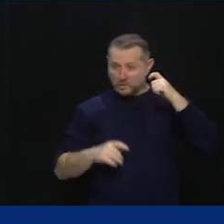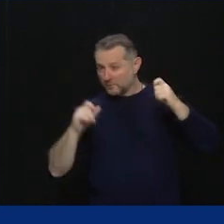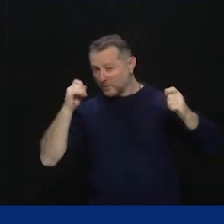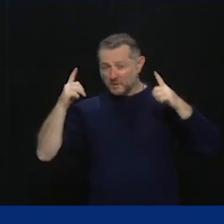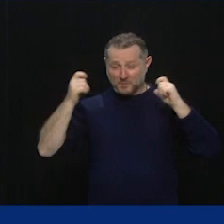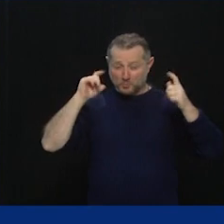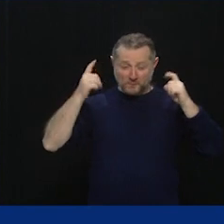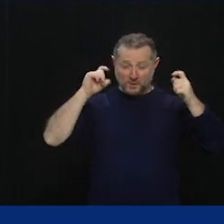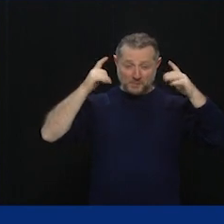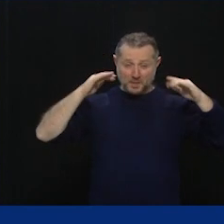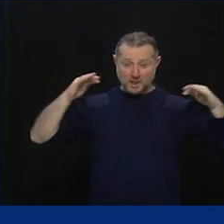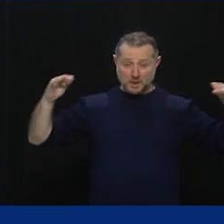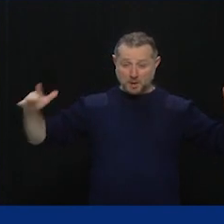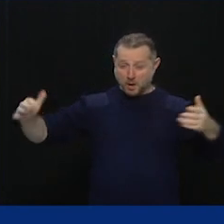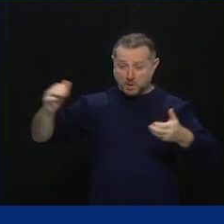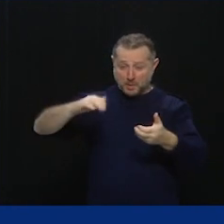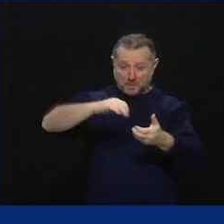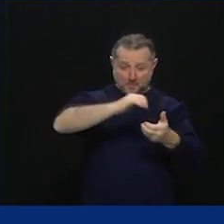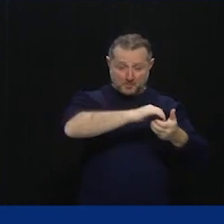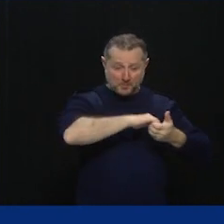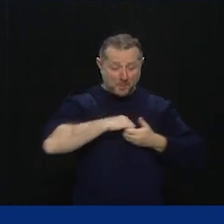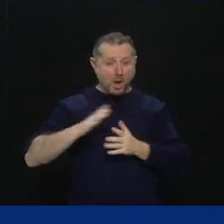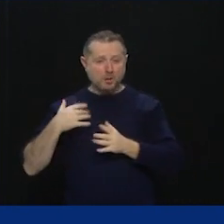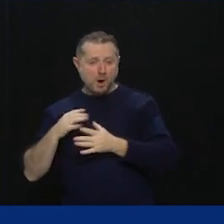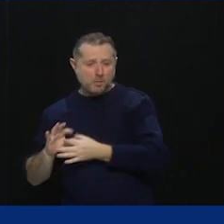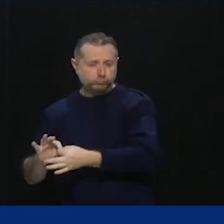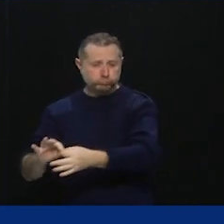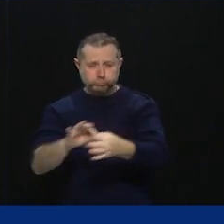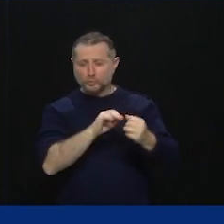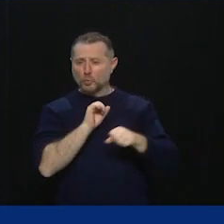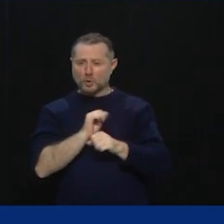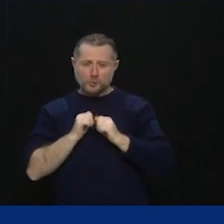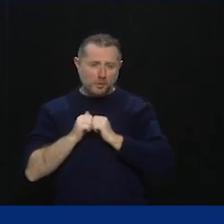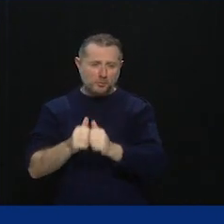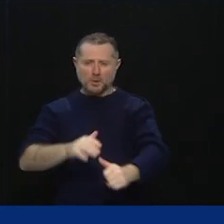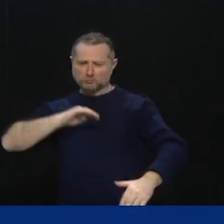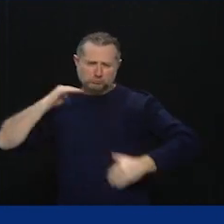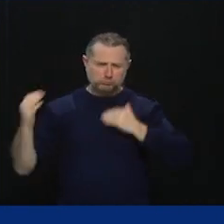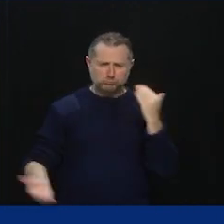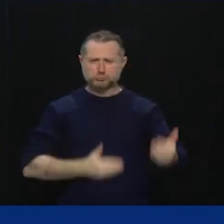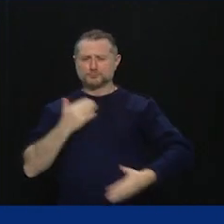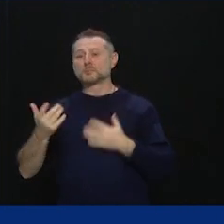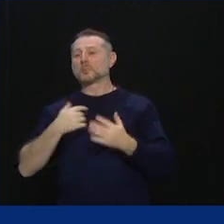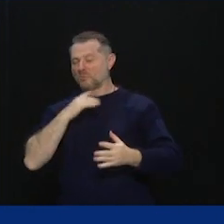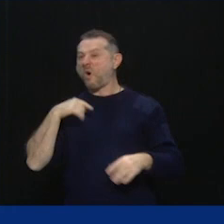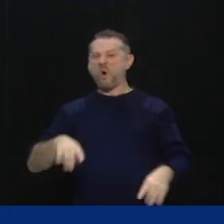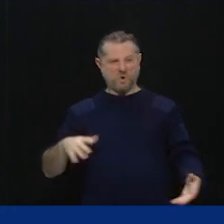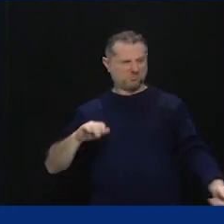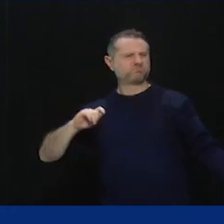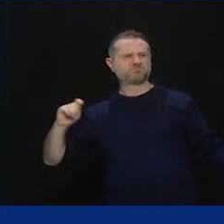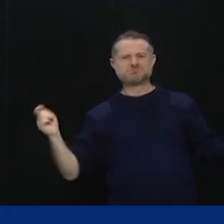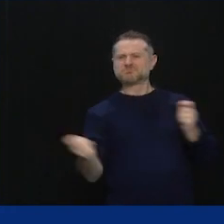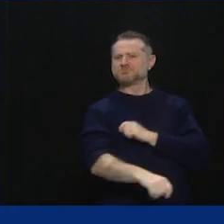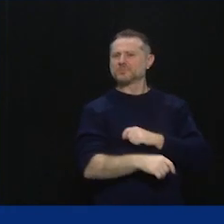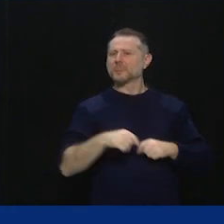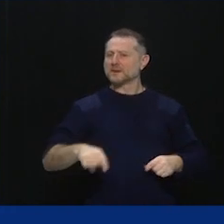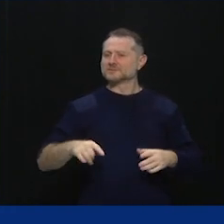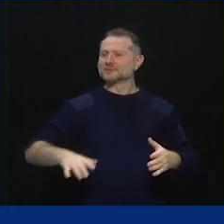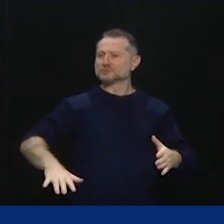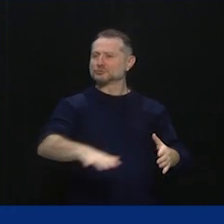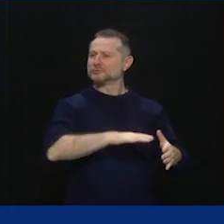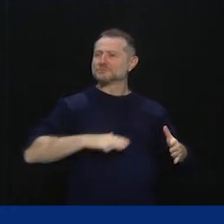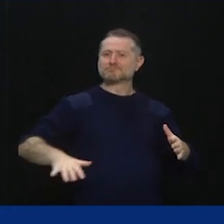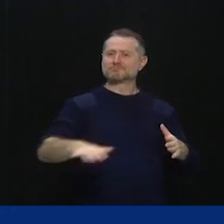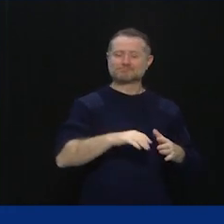to coordinate and work together to move forward something that is transformative for this region, then